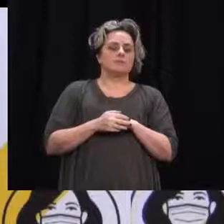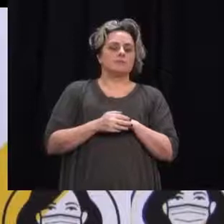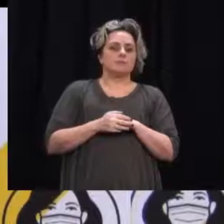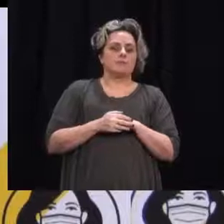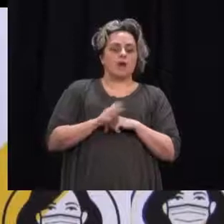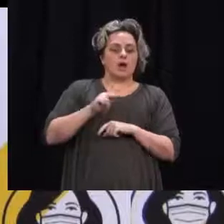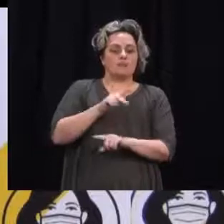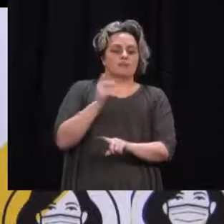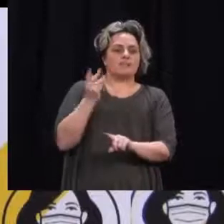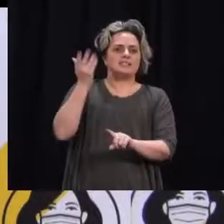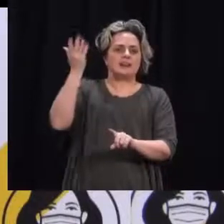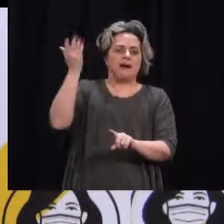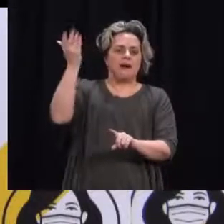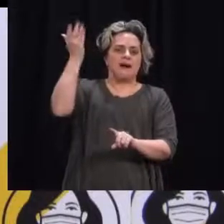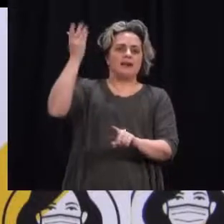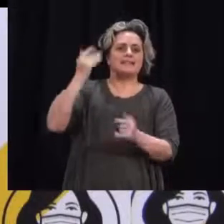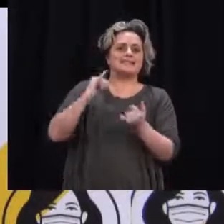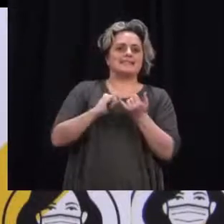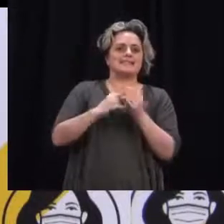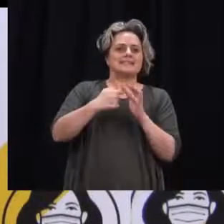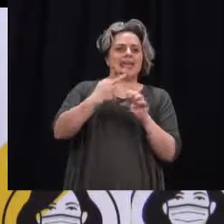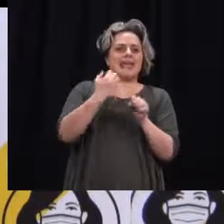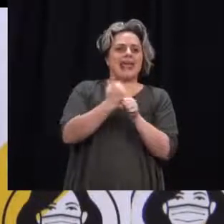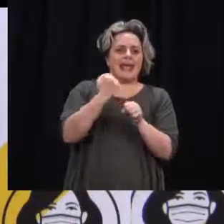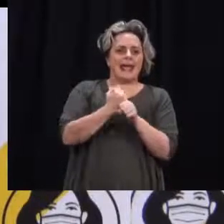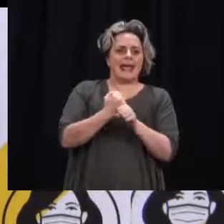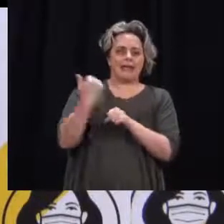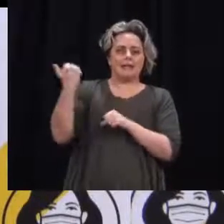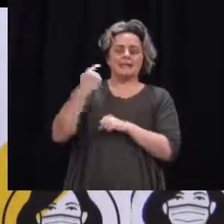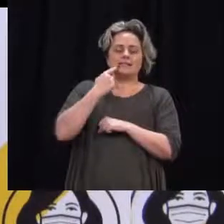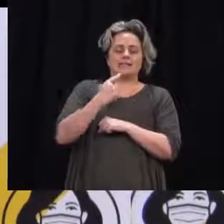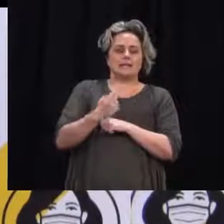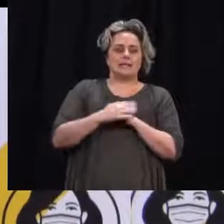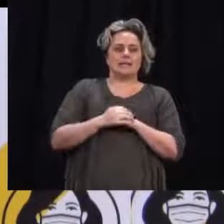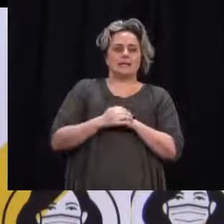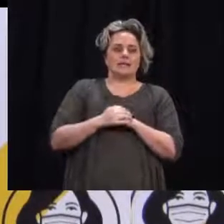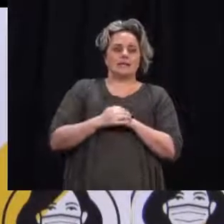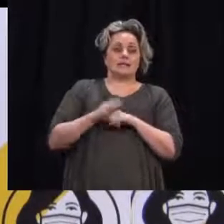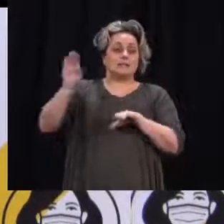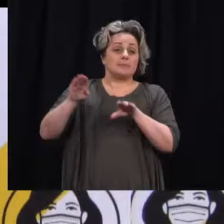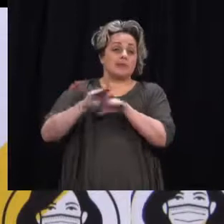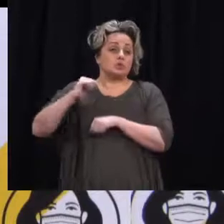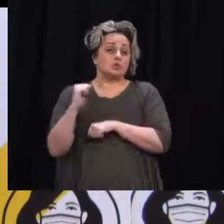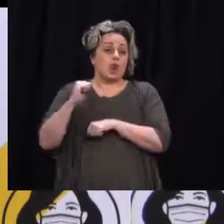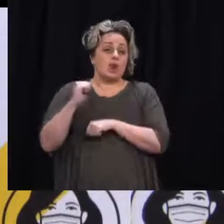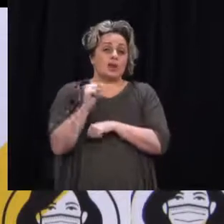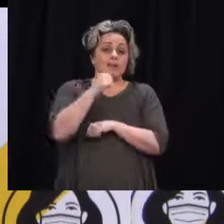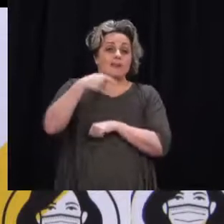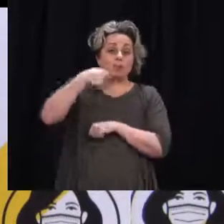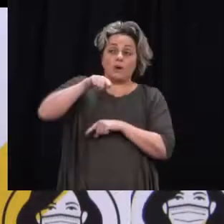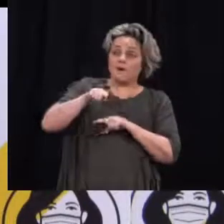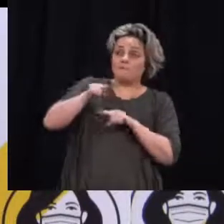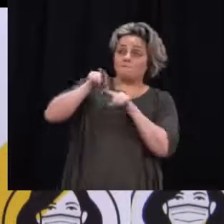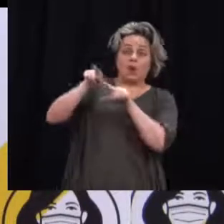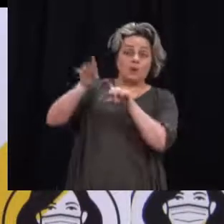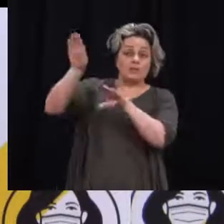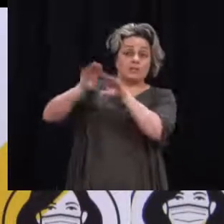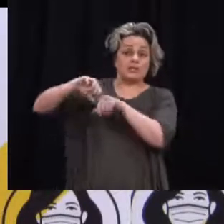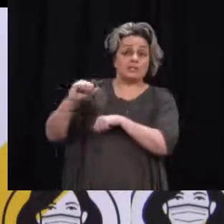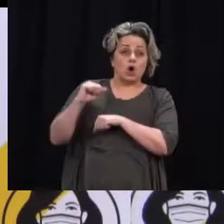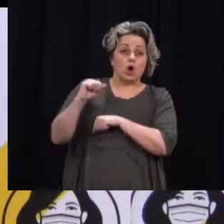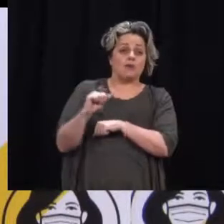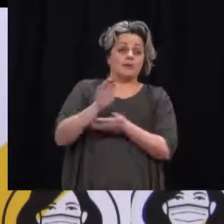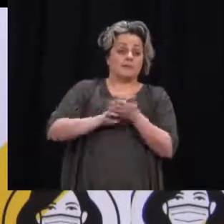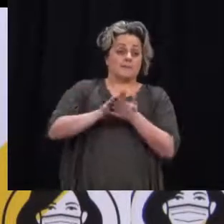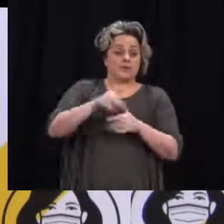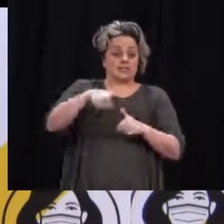couple of weeks ago, I think, is apposite. Scotland, similar population. If we had followed the route they had, we would have had around 10,000 people